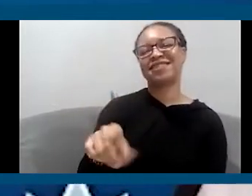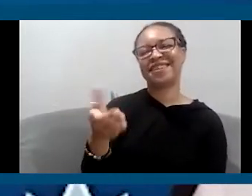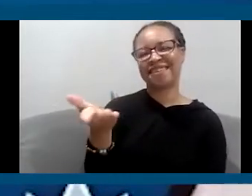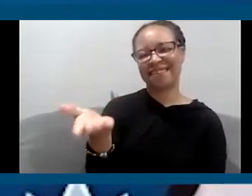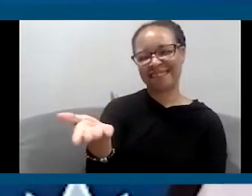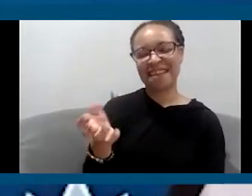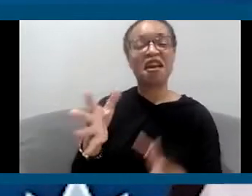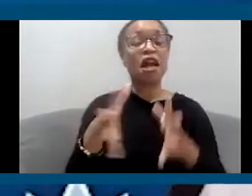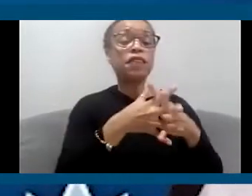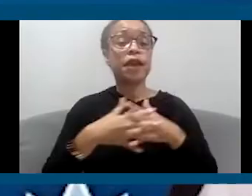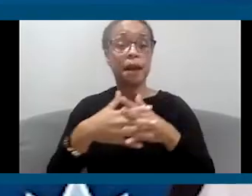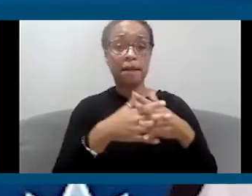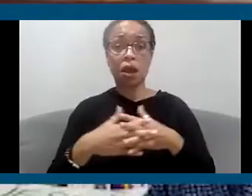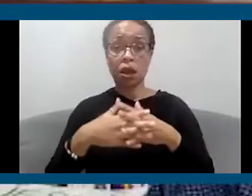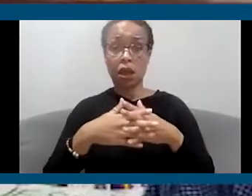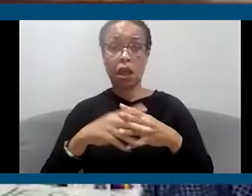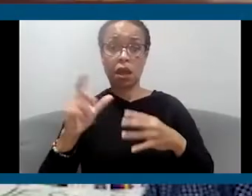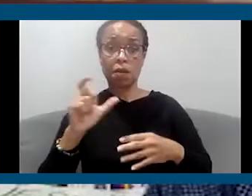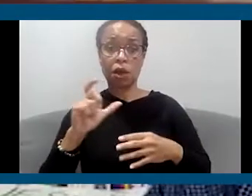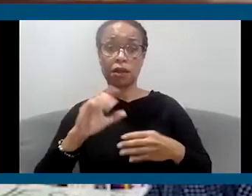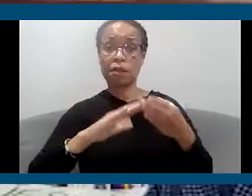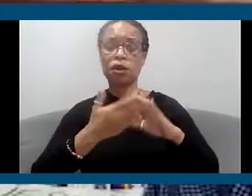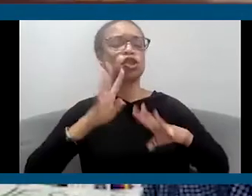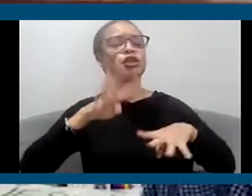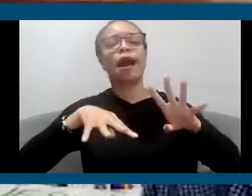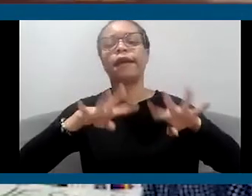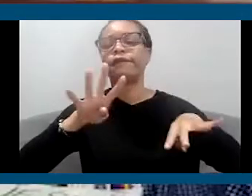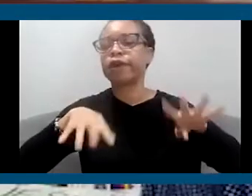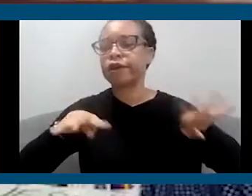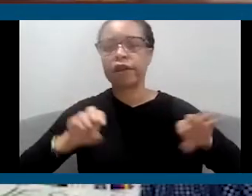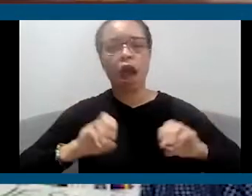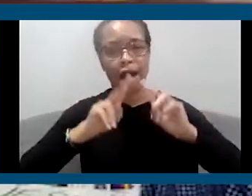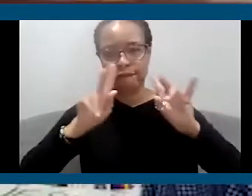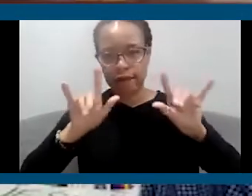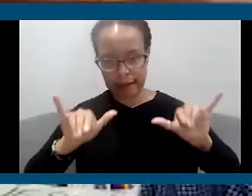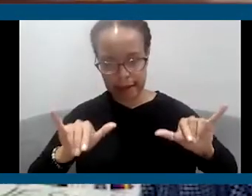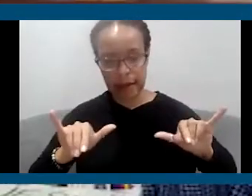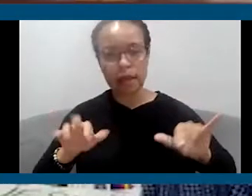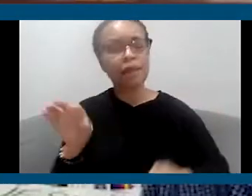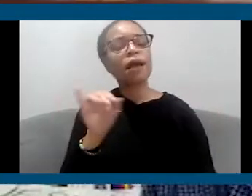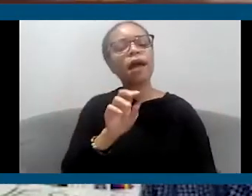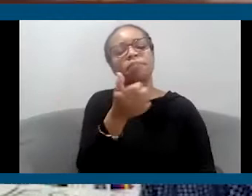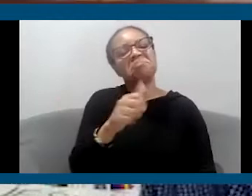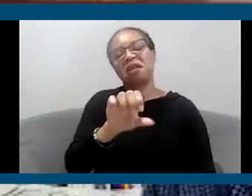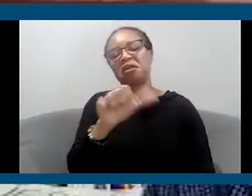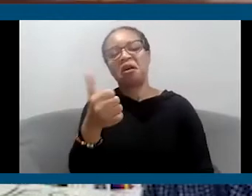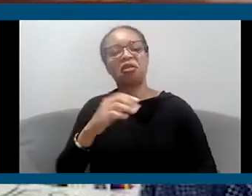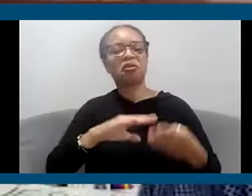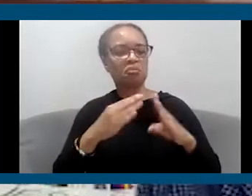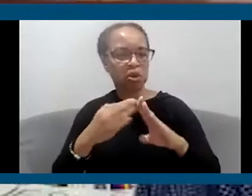The American Muslim community is a very diverse community, obviously, and like any other community, is